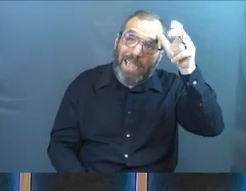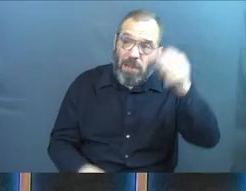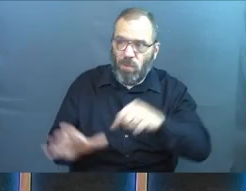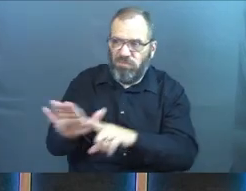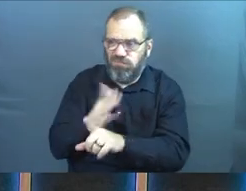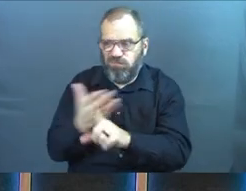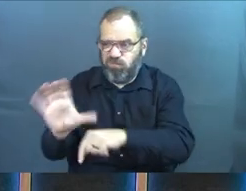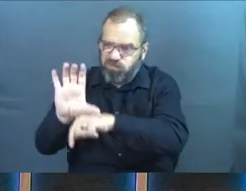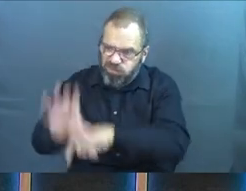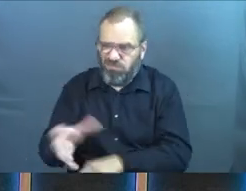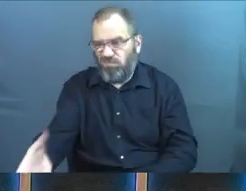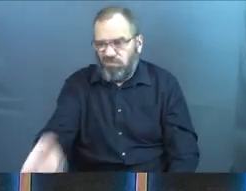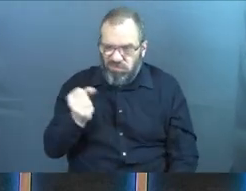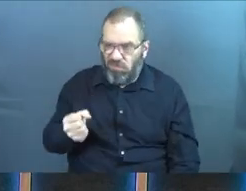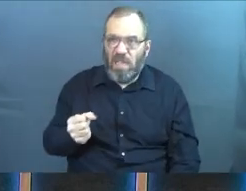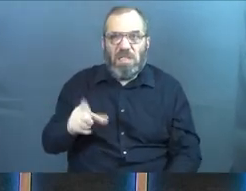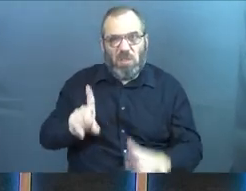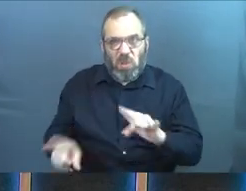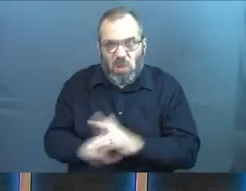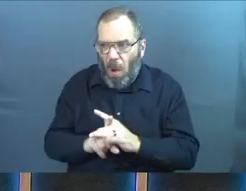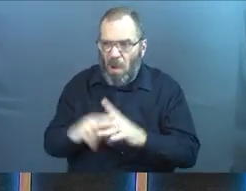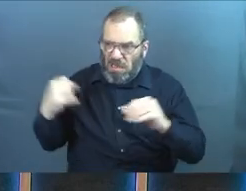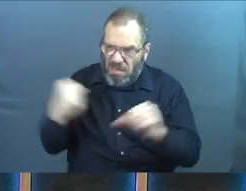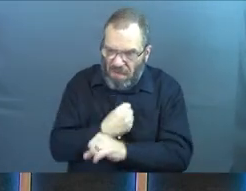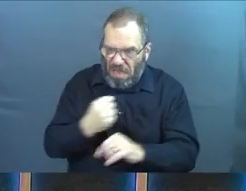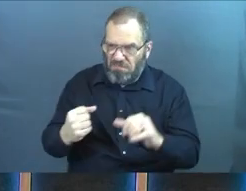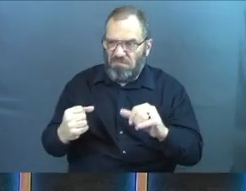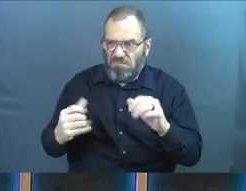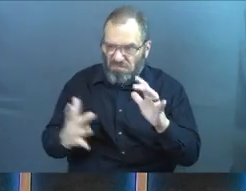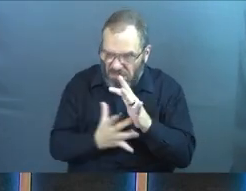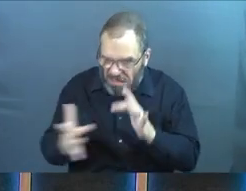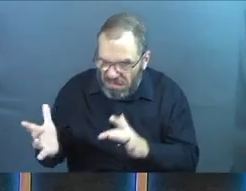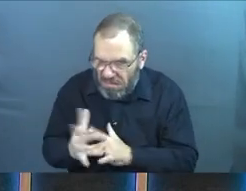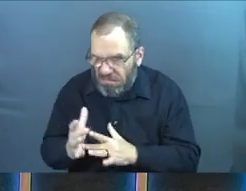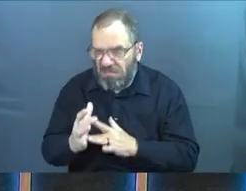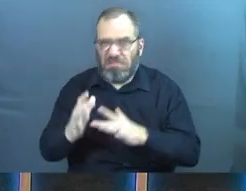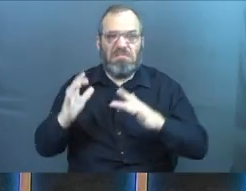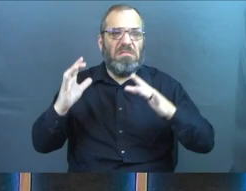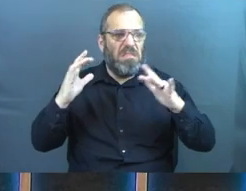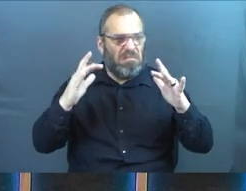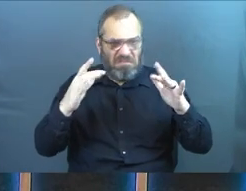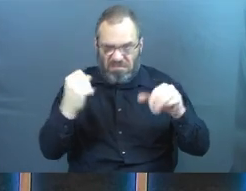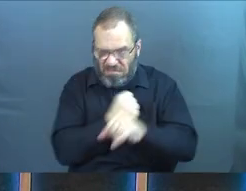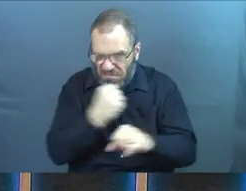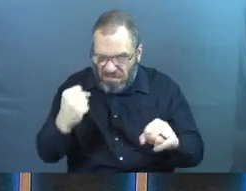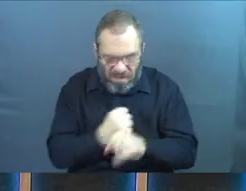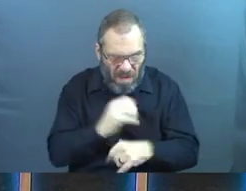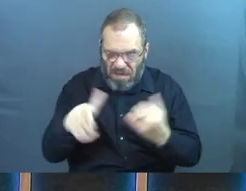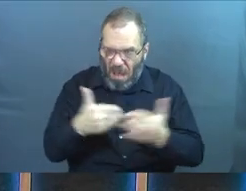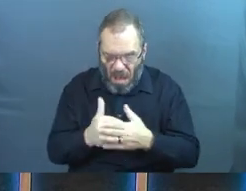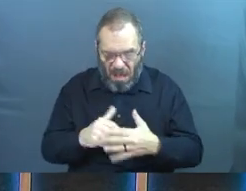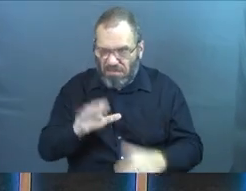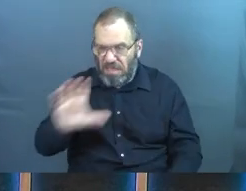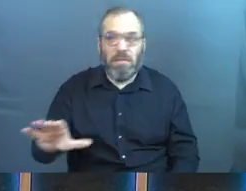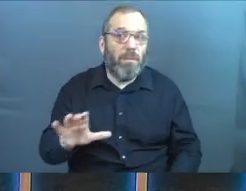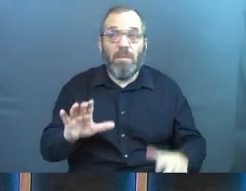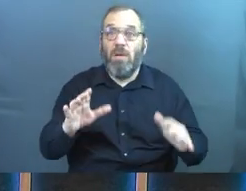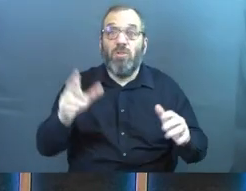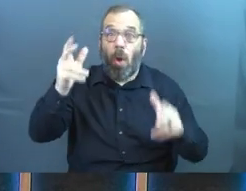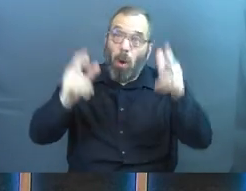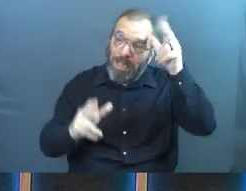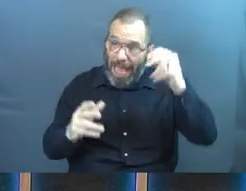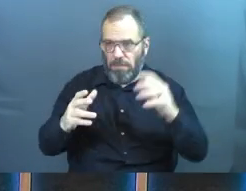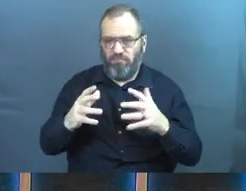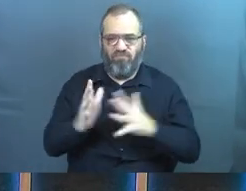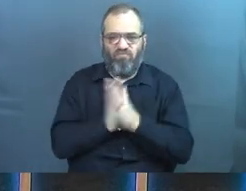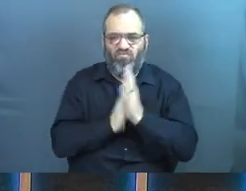have. He's going to come in, he's going to try to fight against the kingdom of darkness and take back what was rightfully his. And so